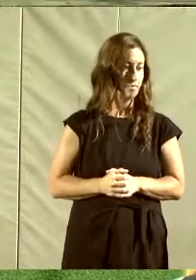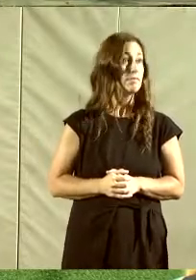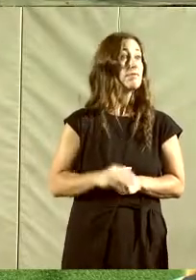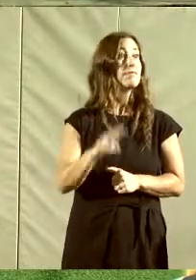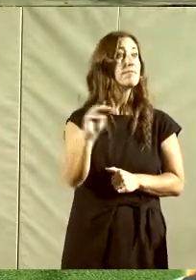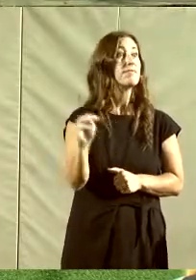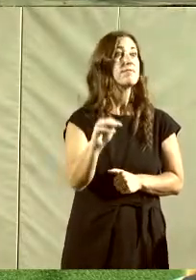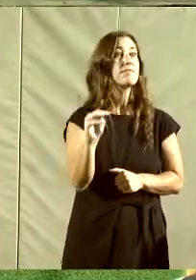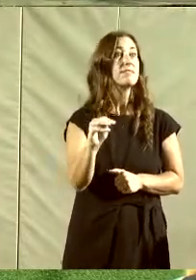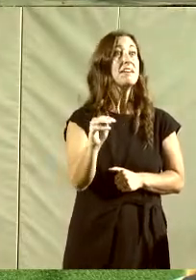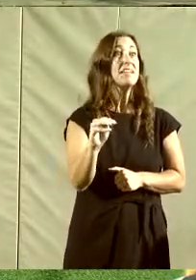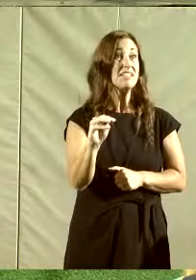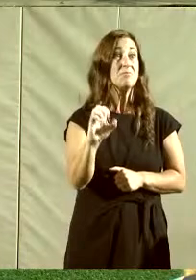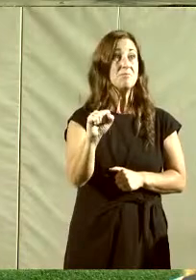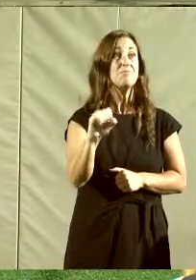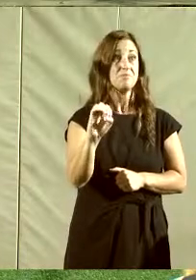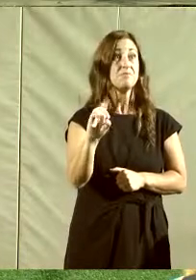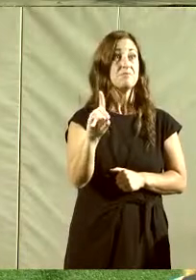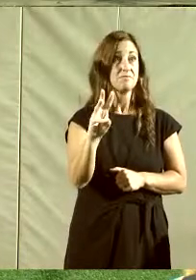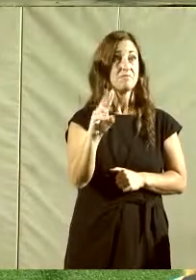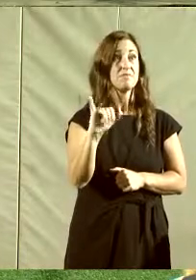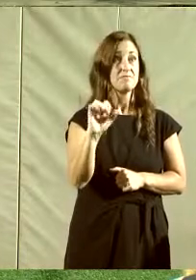Michael Ray Anthony Sedwick.